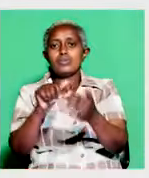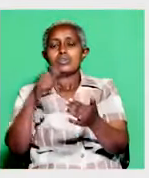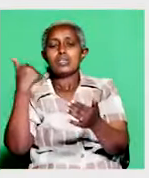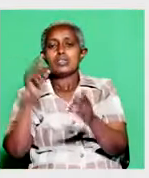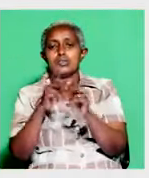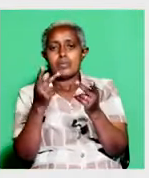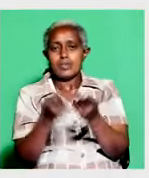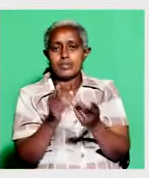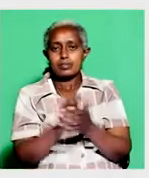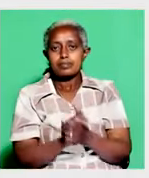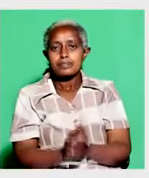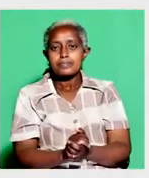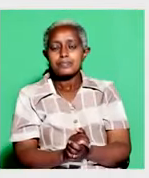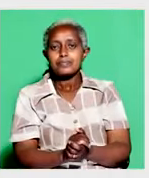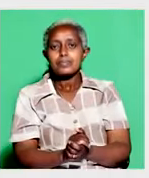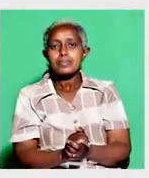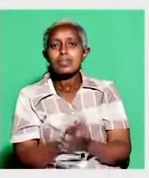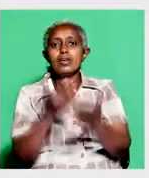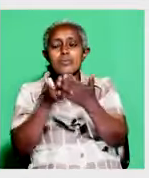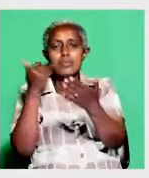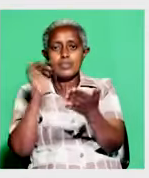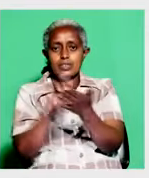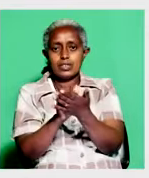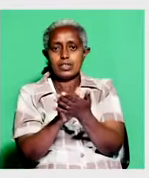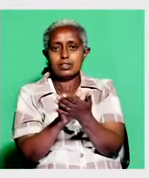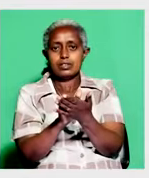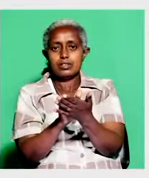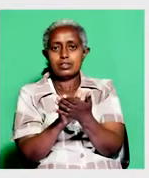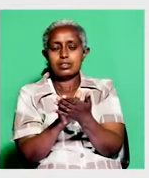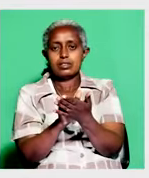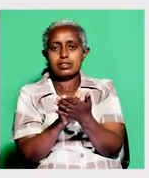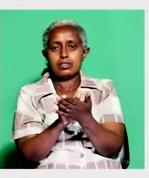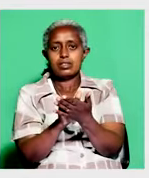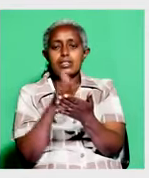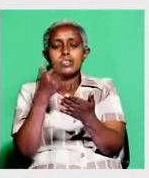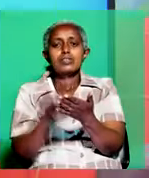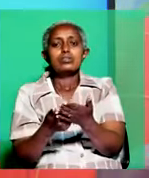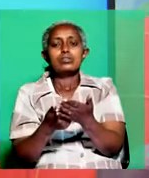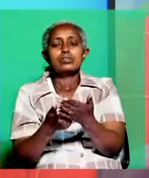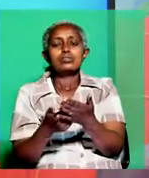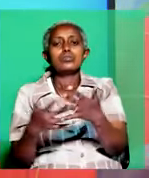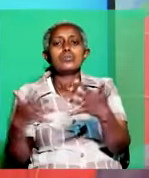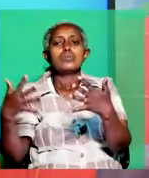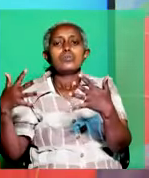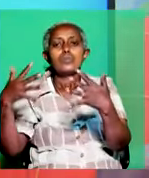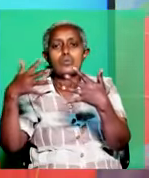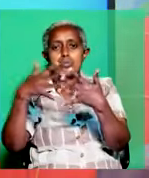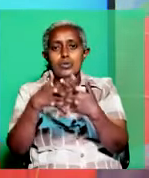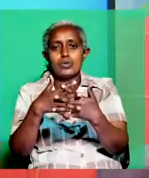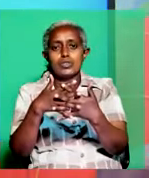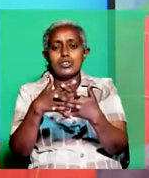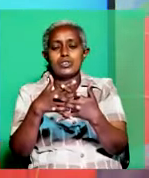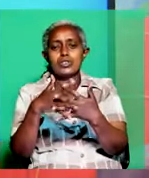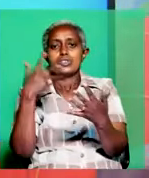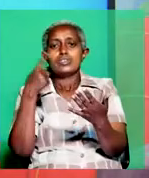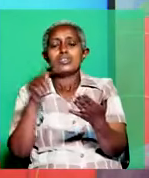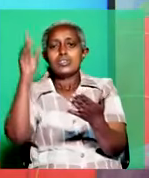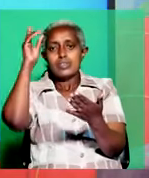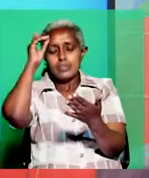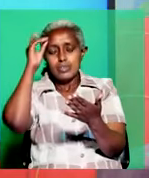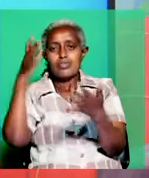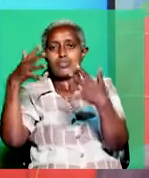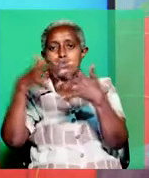part. Before that, this composition, the derivative of